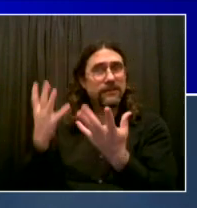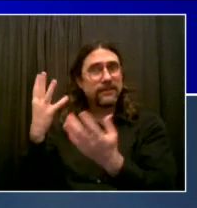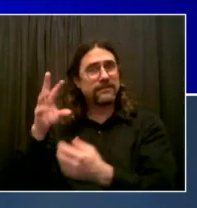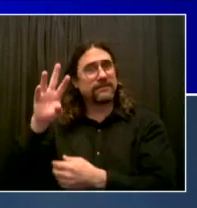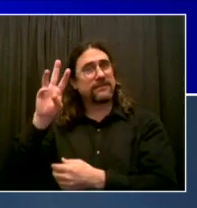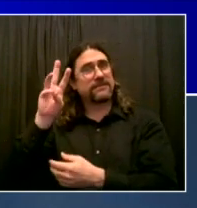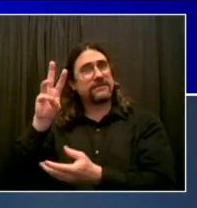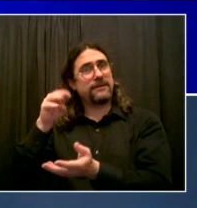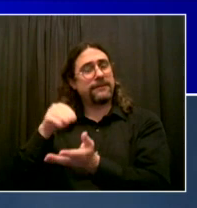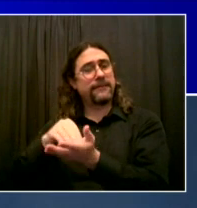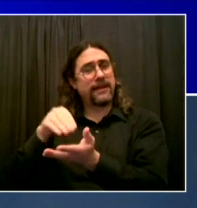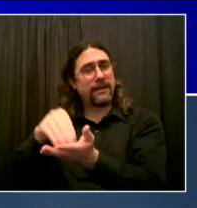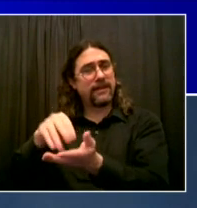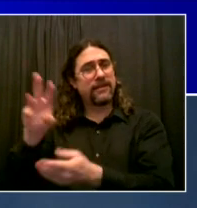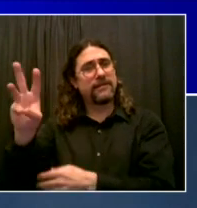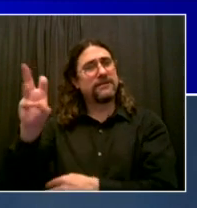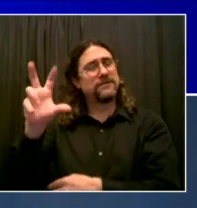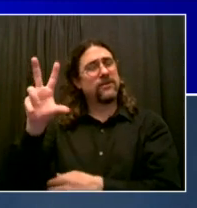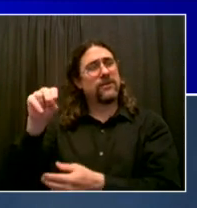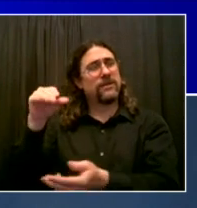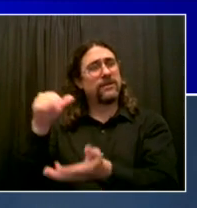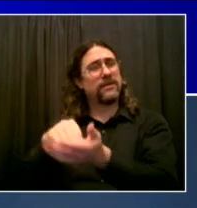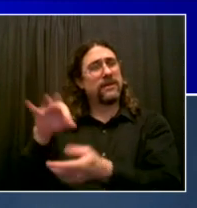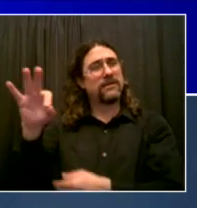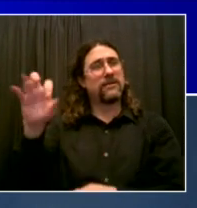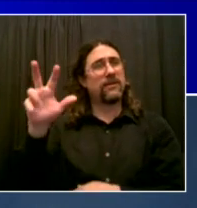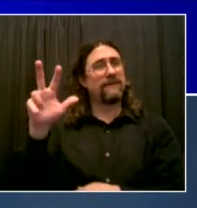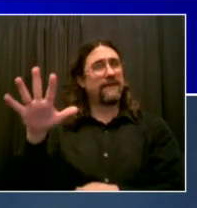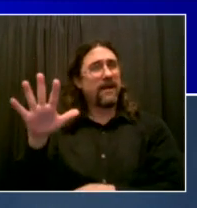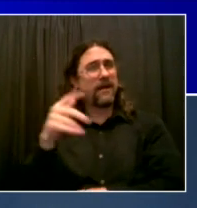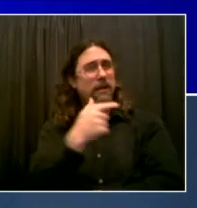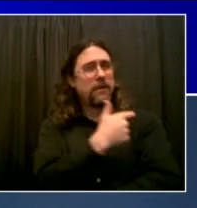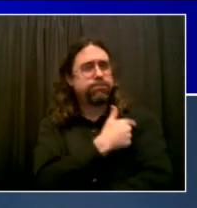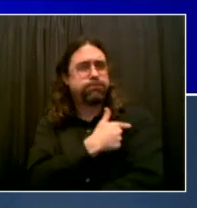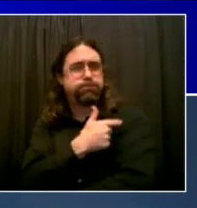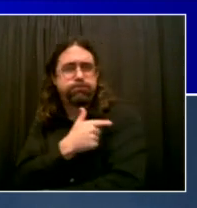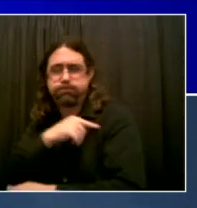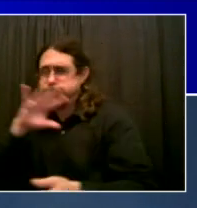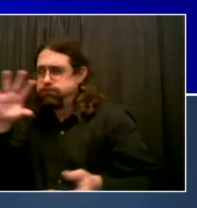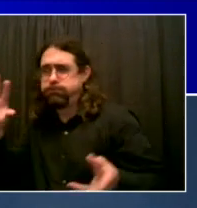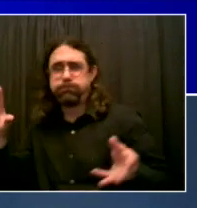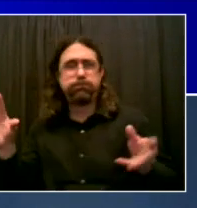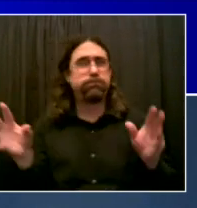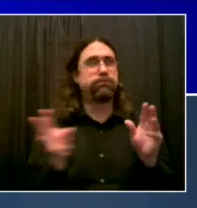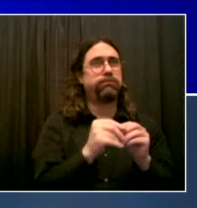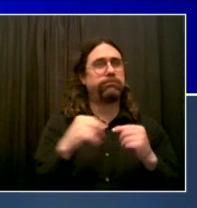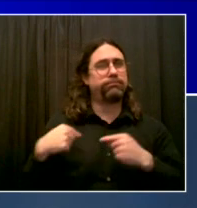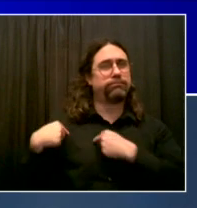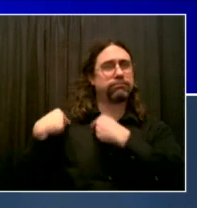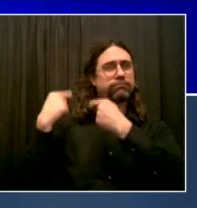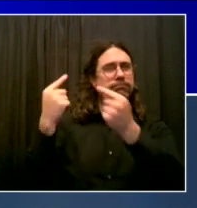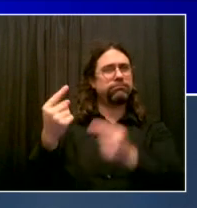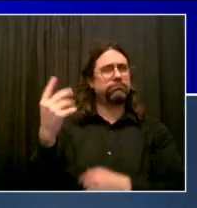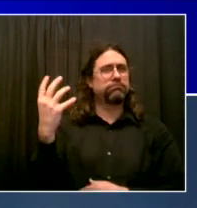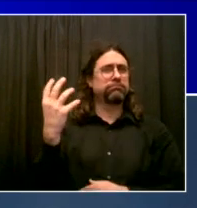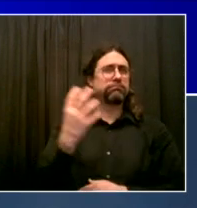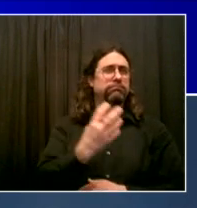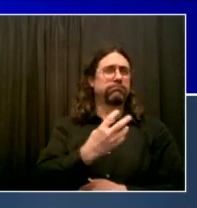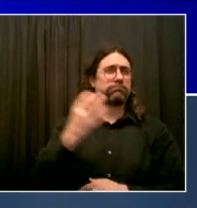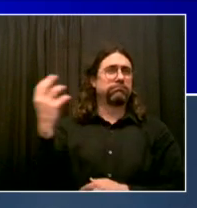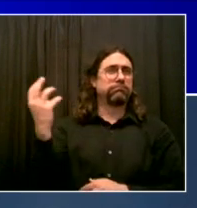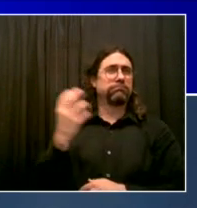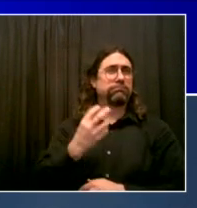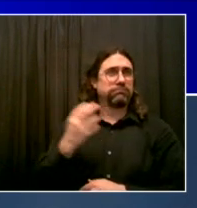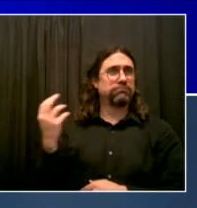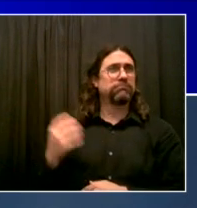6,630,935 doses given. Extraordinary. And there is no better time. There literally has not been ever a better